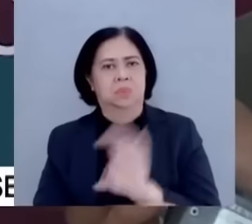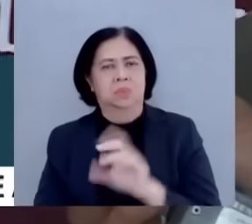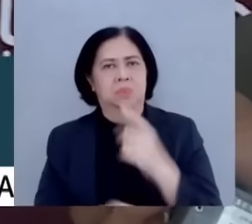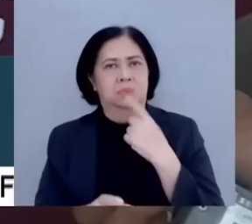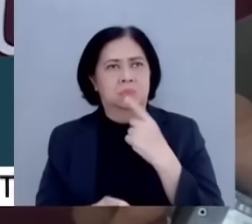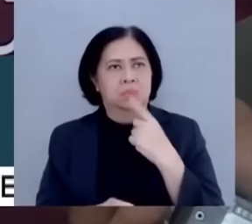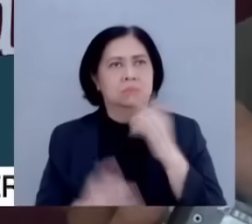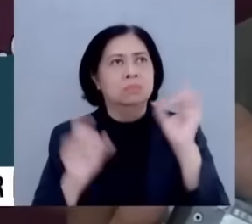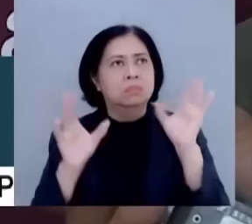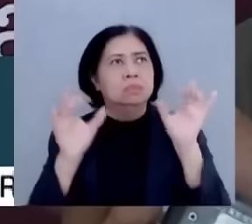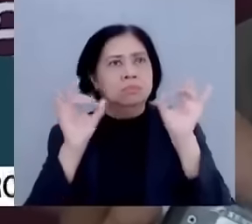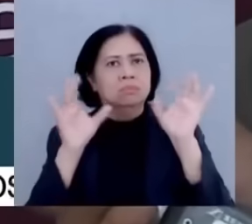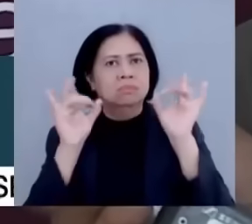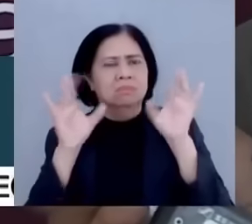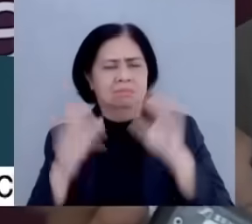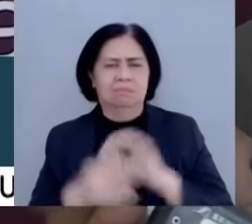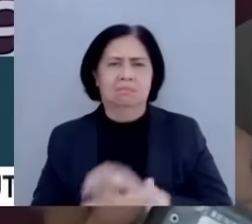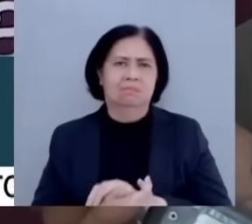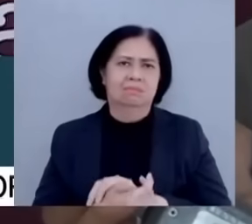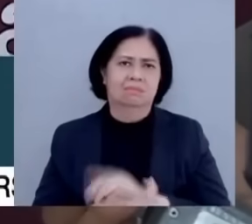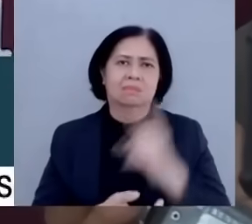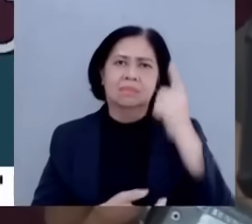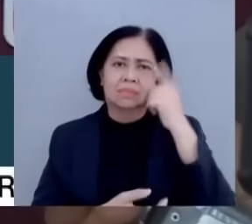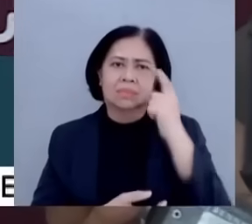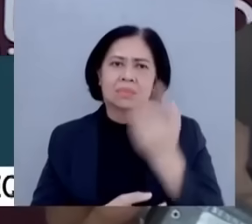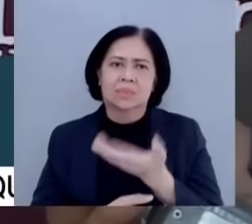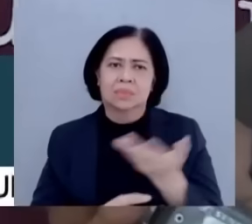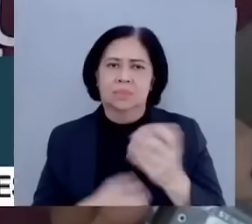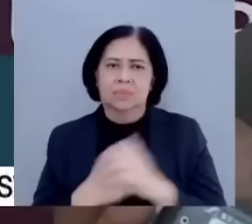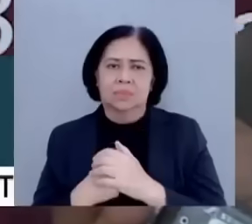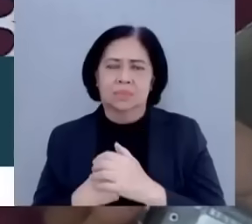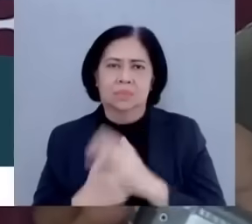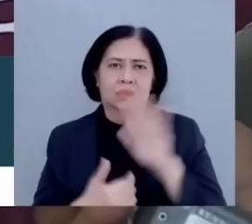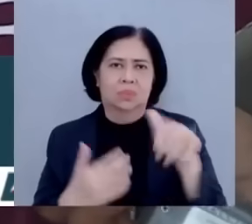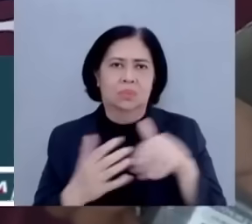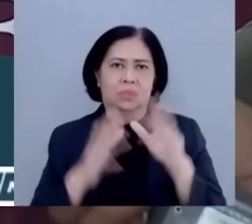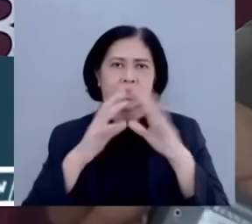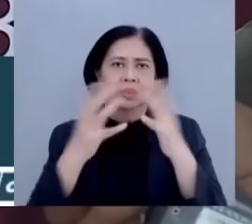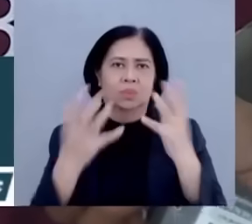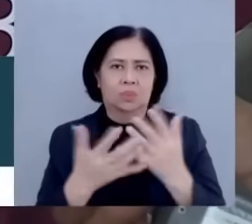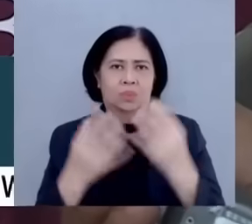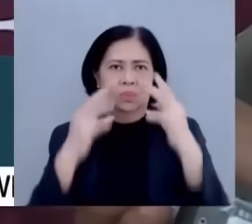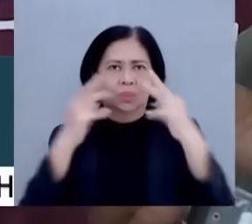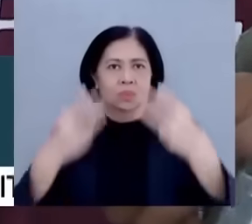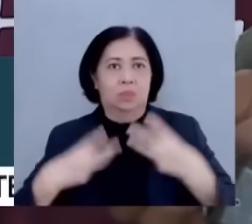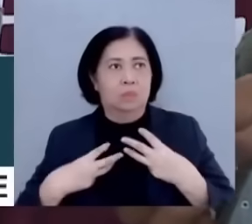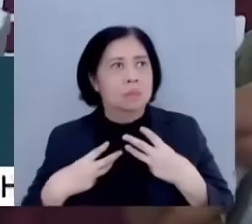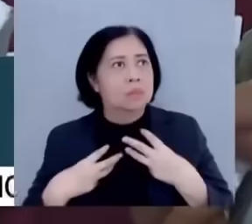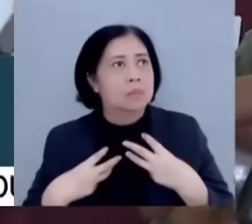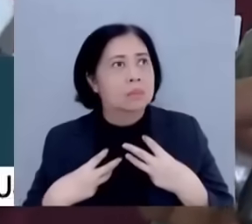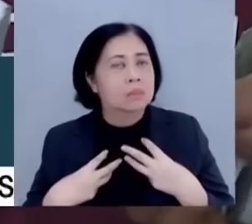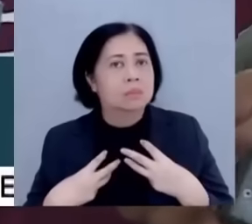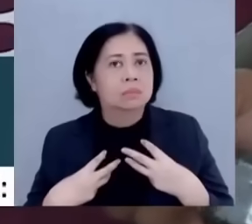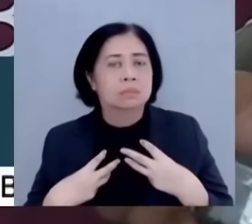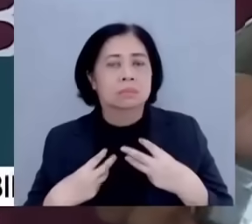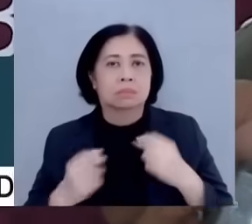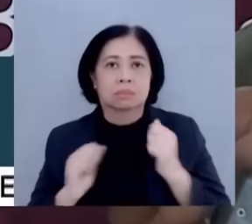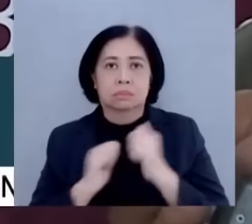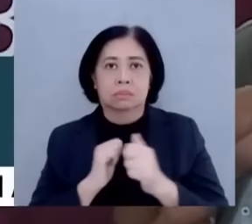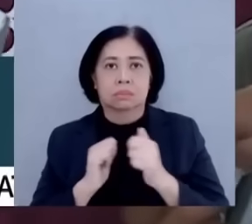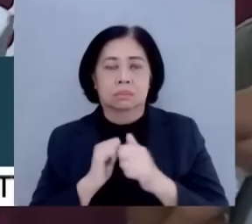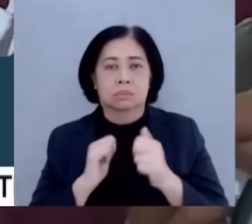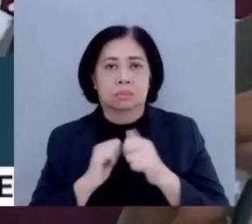threat siya, isipin ninyo ang buong mundo na nanonood. Ganito ba ang kapasidad ng